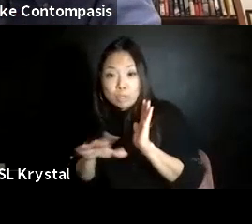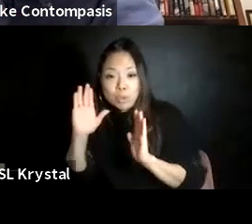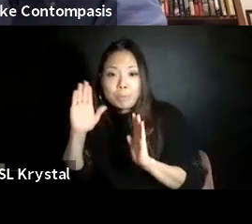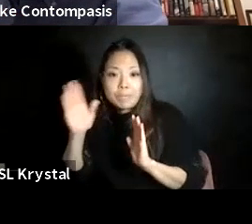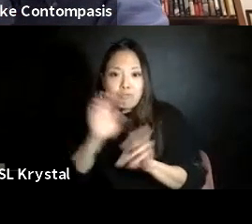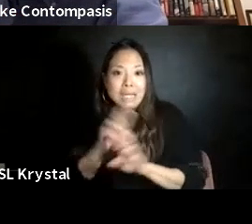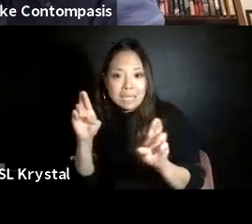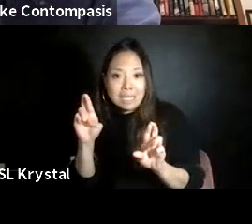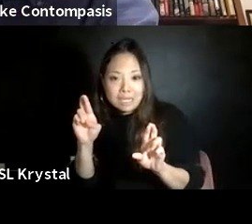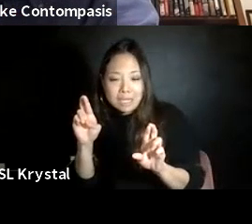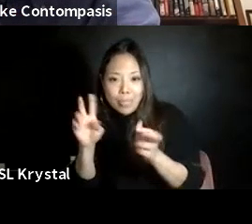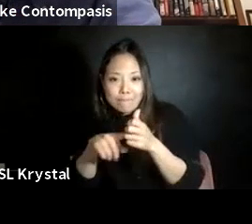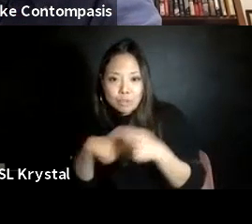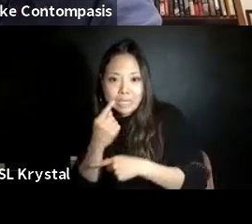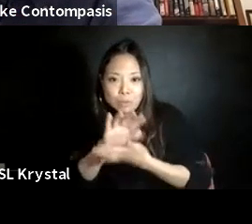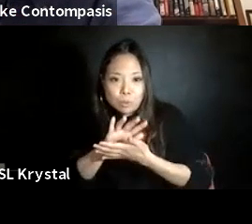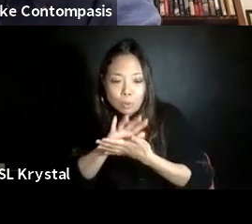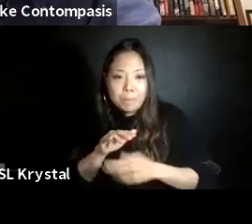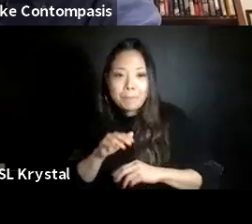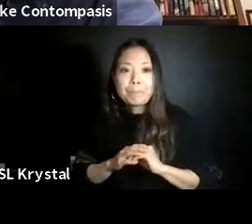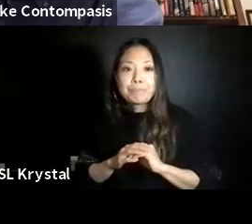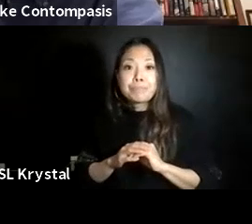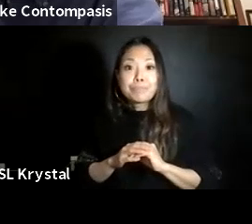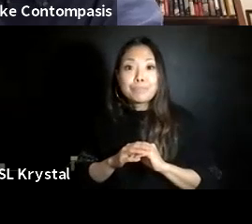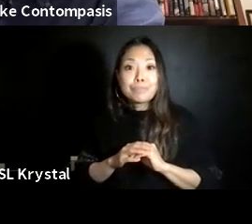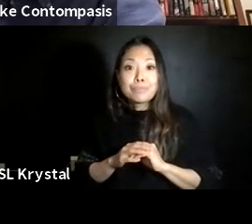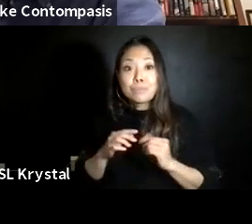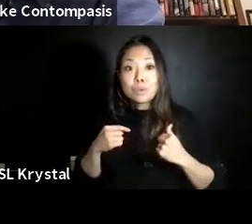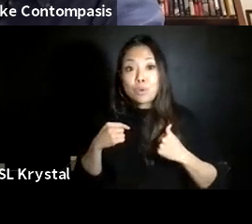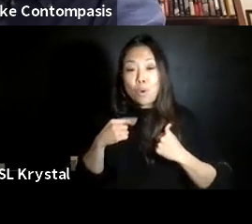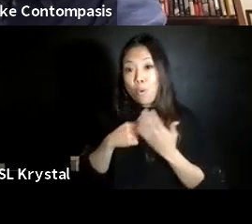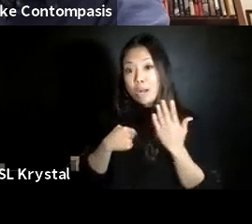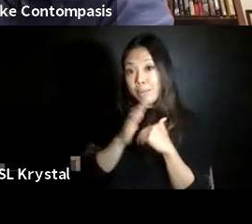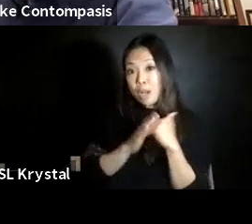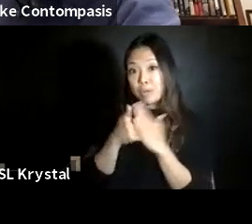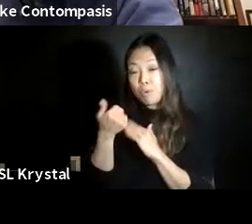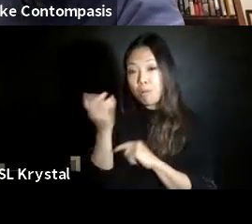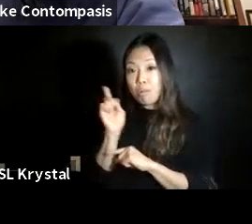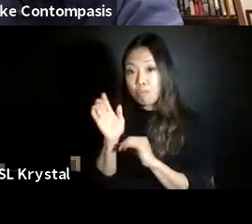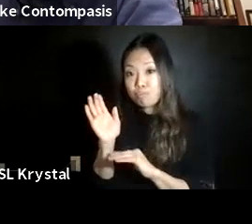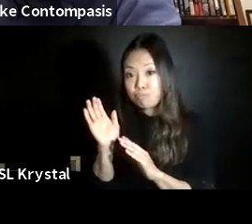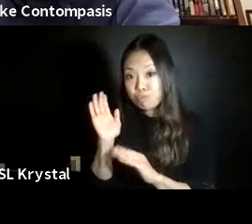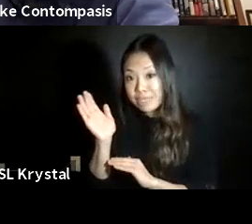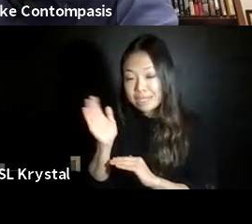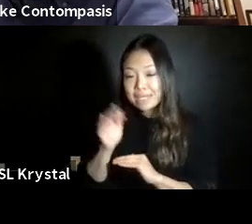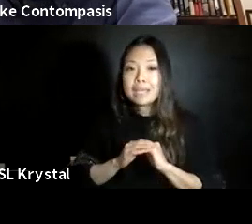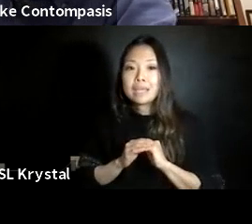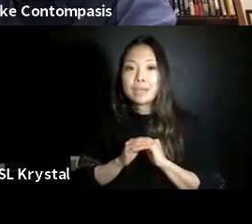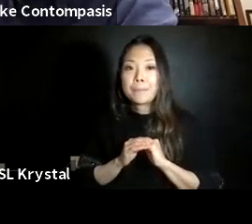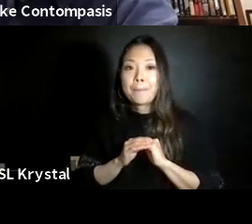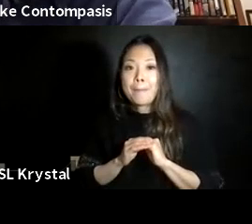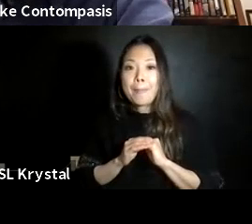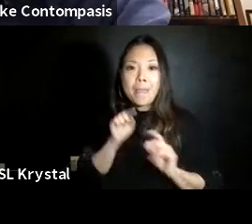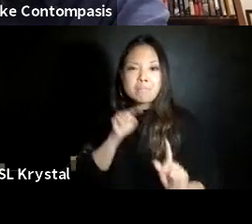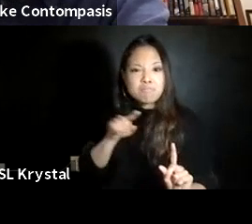So what I would be comfortable presenting is, and I'm going to go back to kind of the tier piece, what I would be comfortable presenting